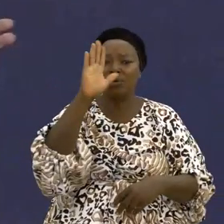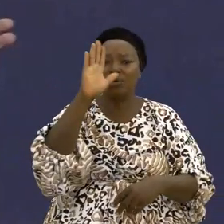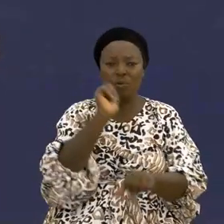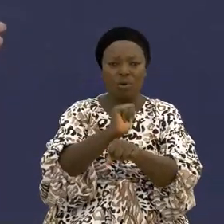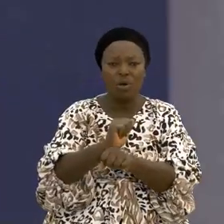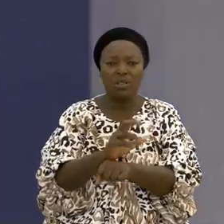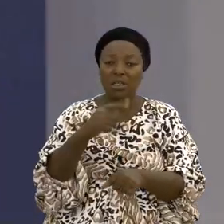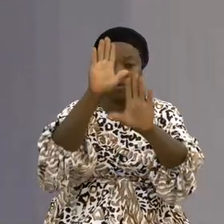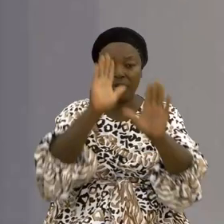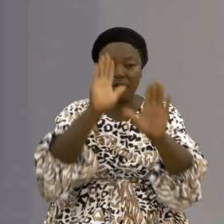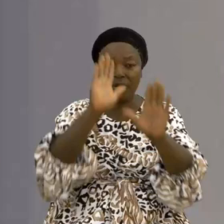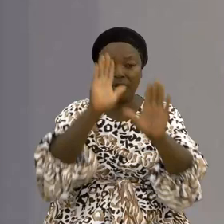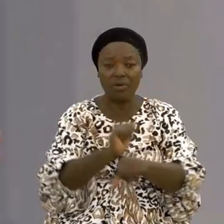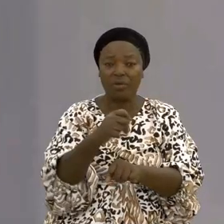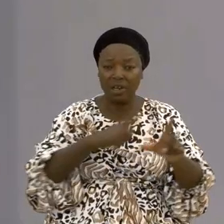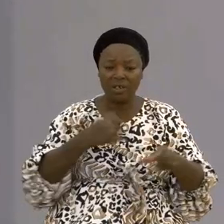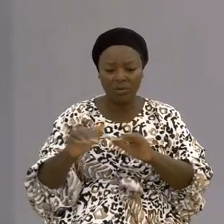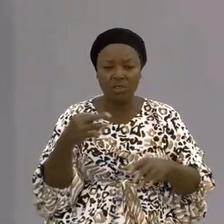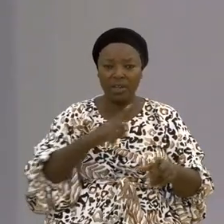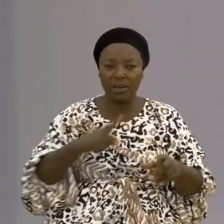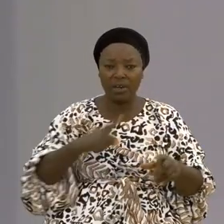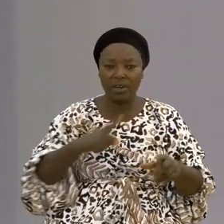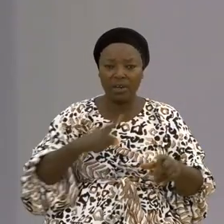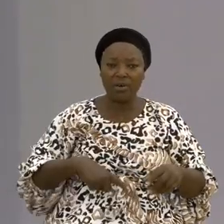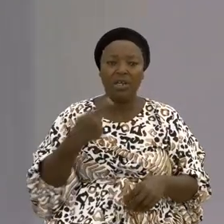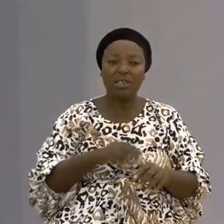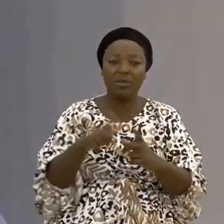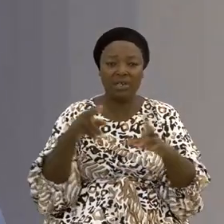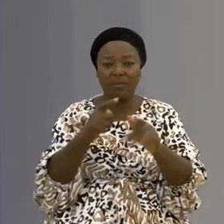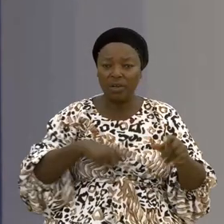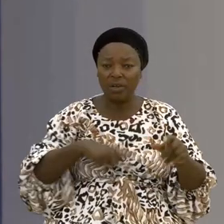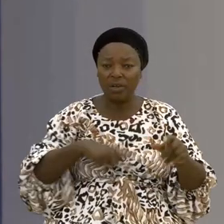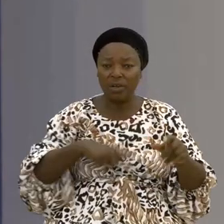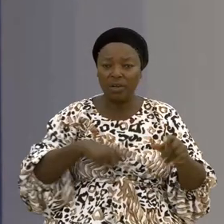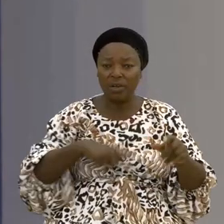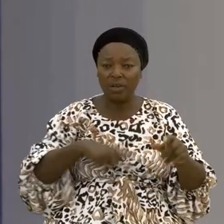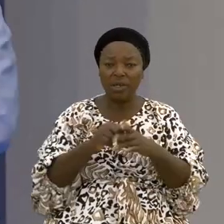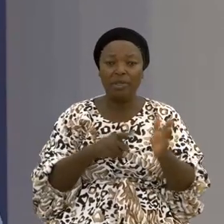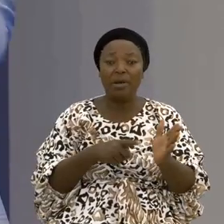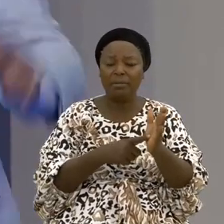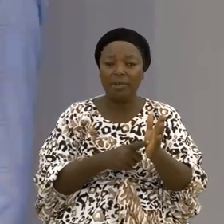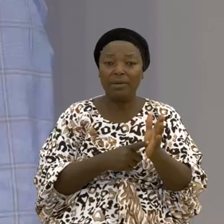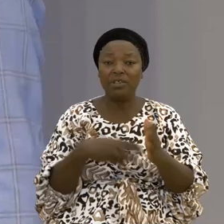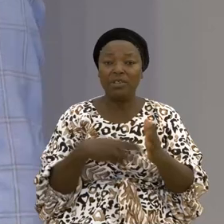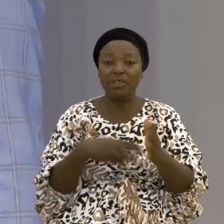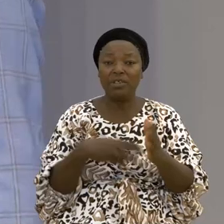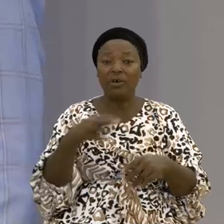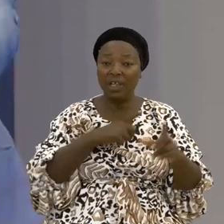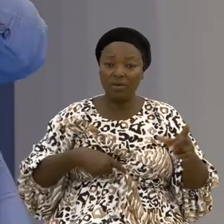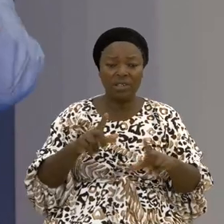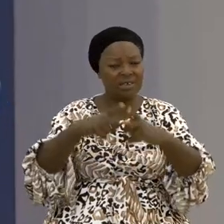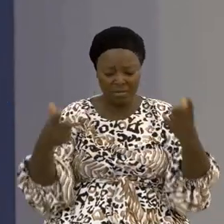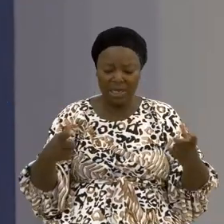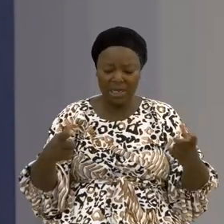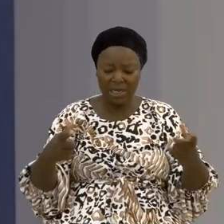miracles of the Lord, the doings of the Lord, the deeds of the Lord, the manifestations of the Lord, manifold.